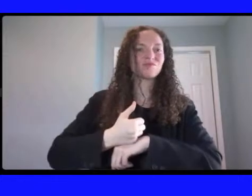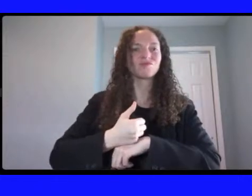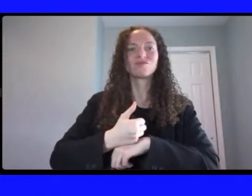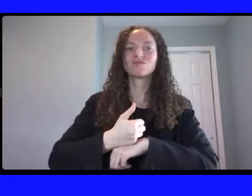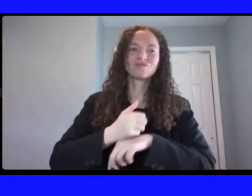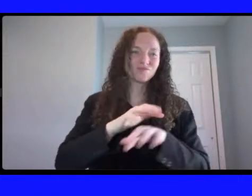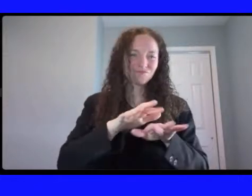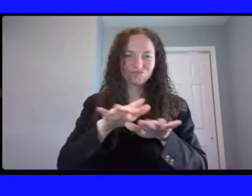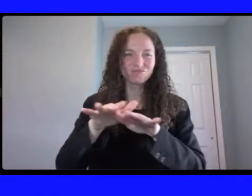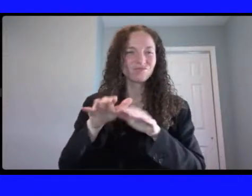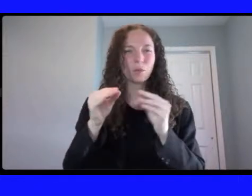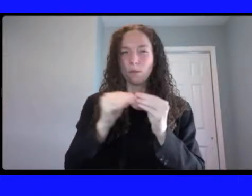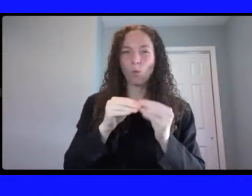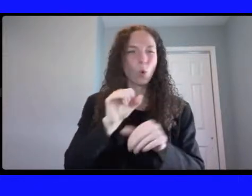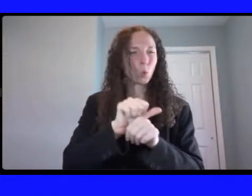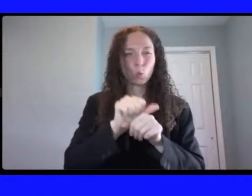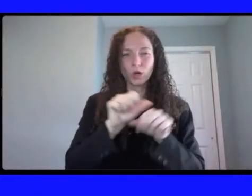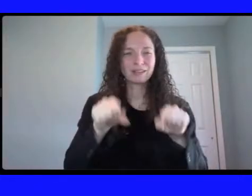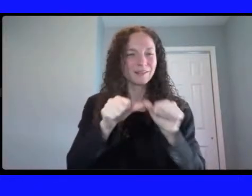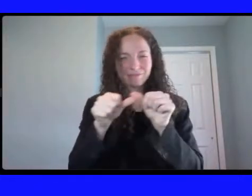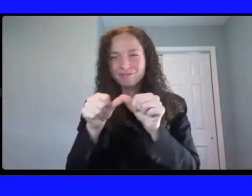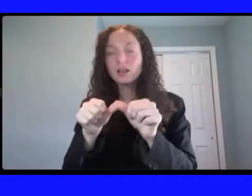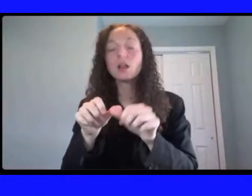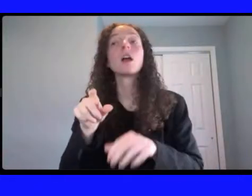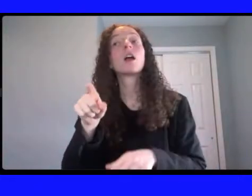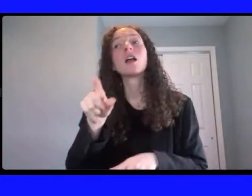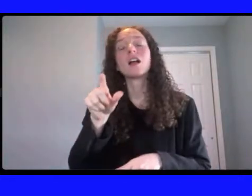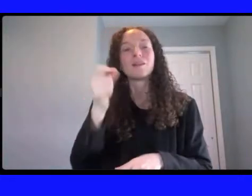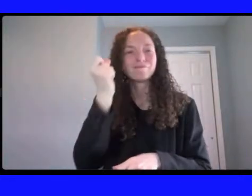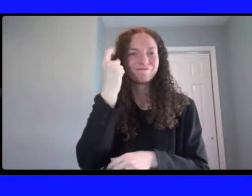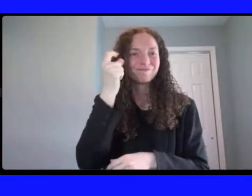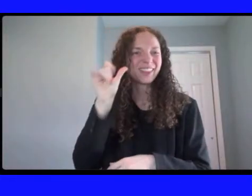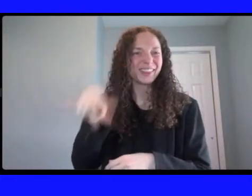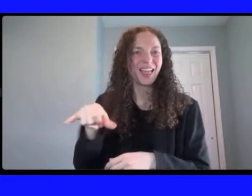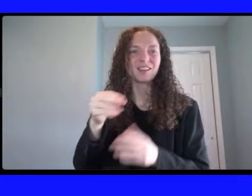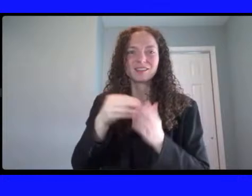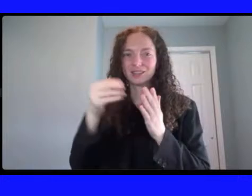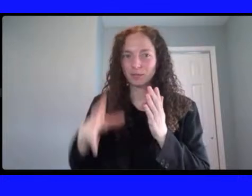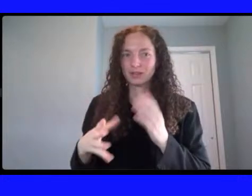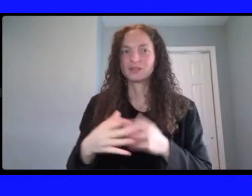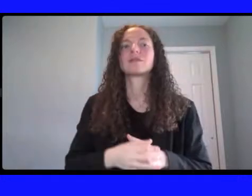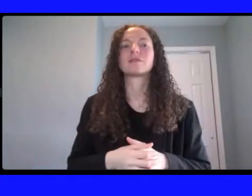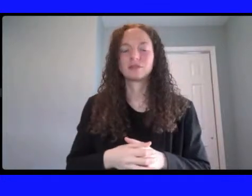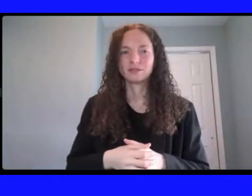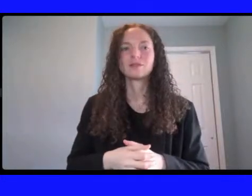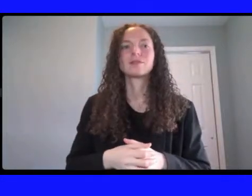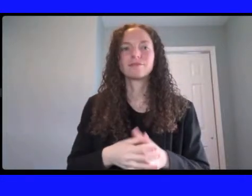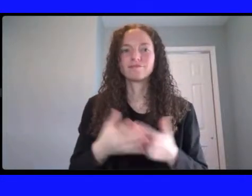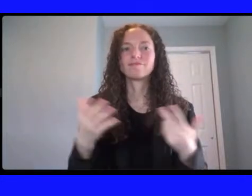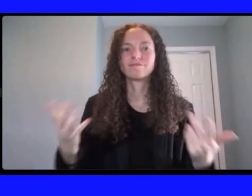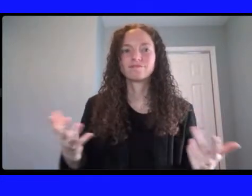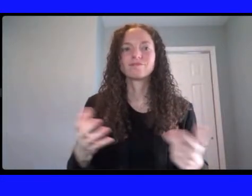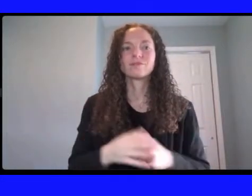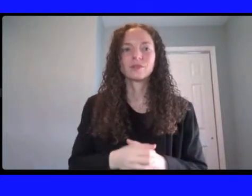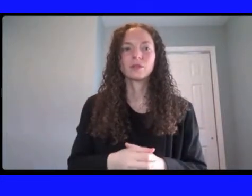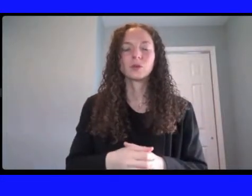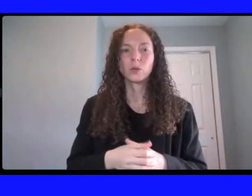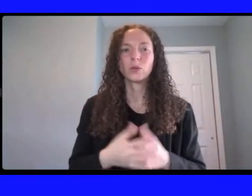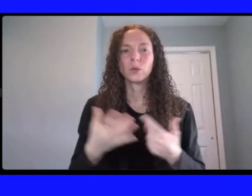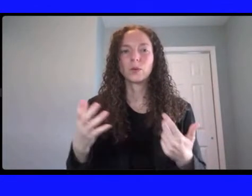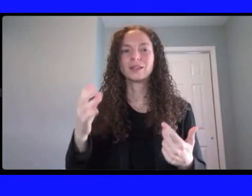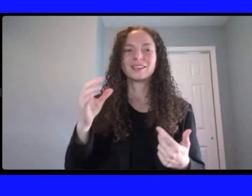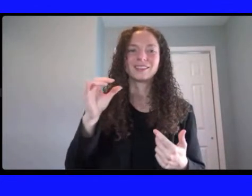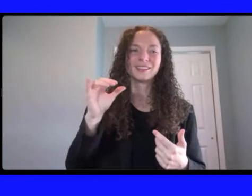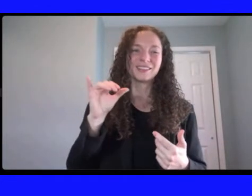the information. And this work was also nationally recognized, and I will be presenting it at the 2022